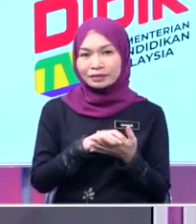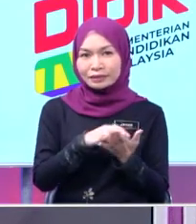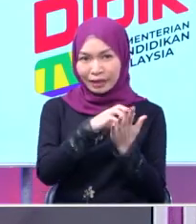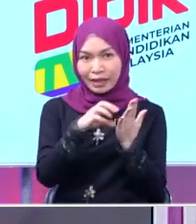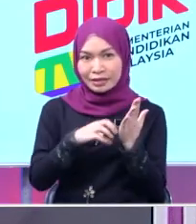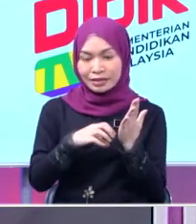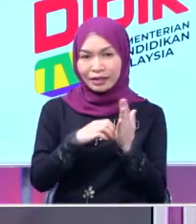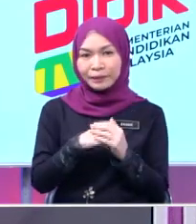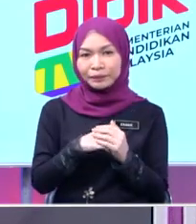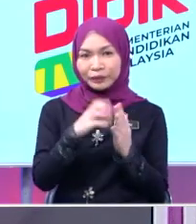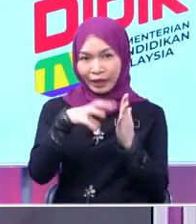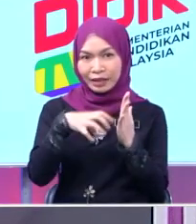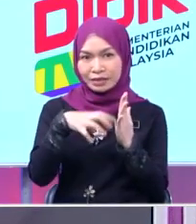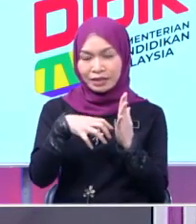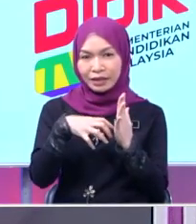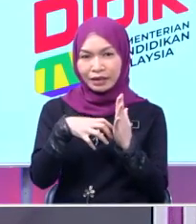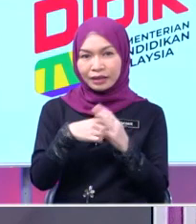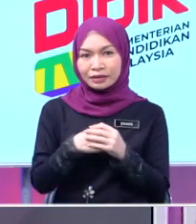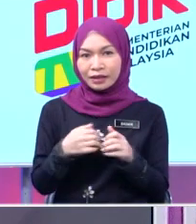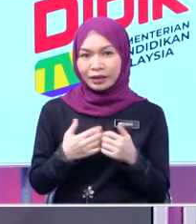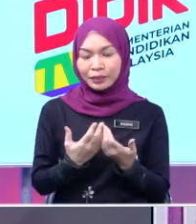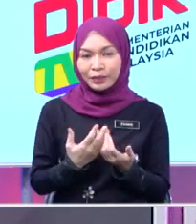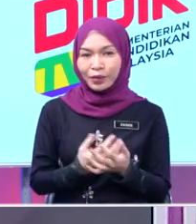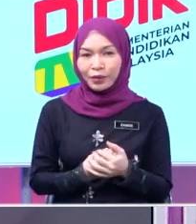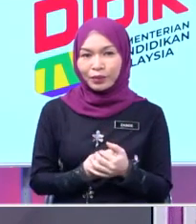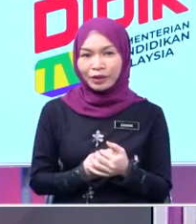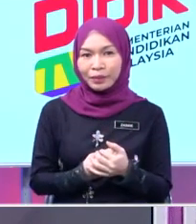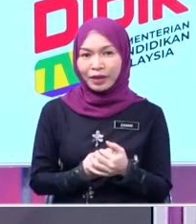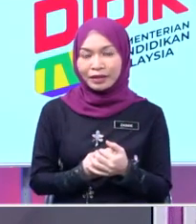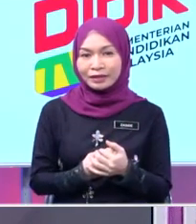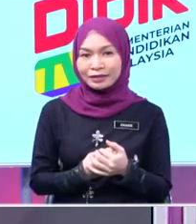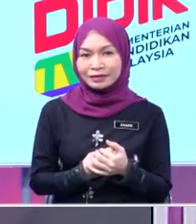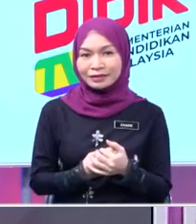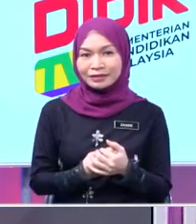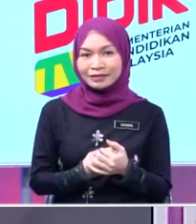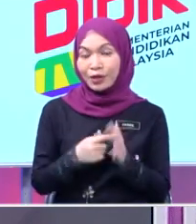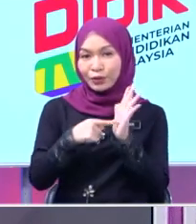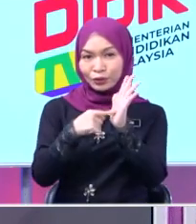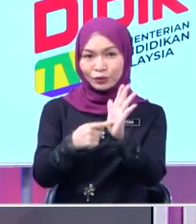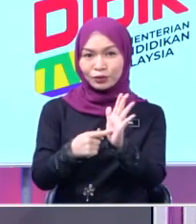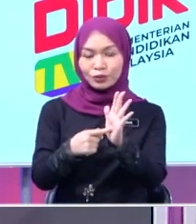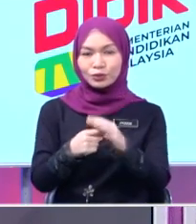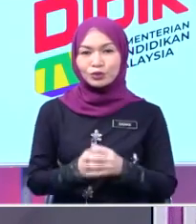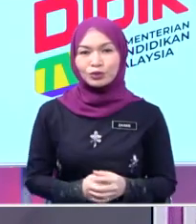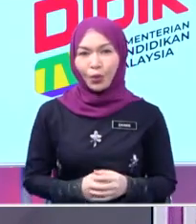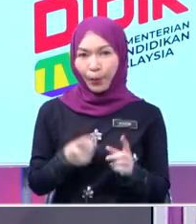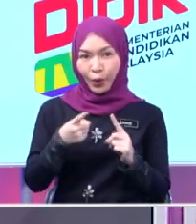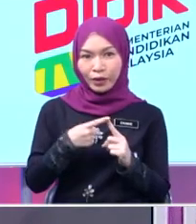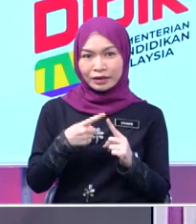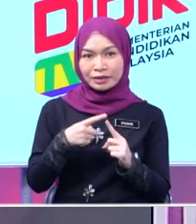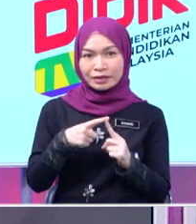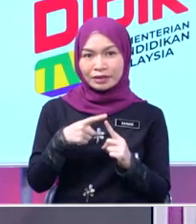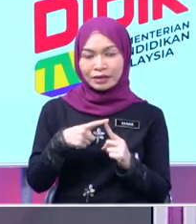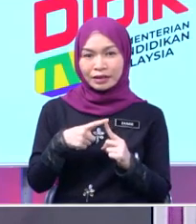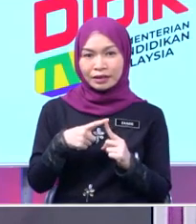then we'll be looking at how this sample essay shows or develops the points that they are supposed to